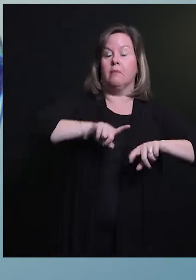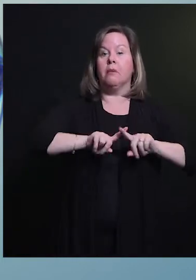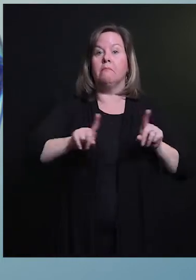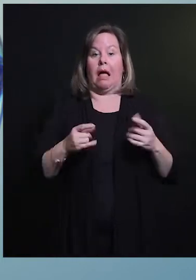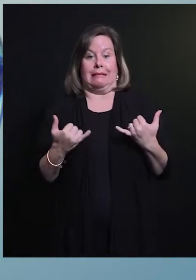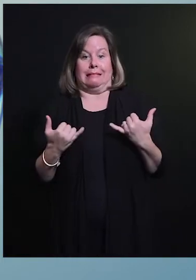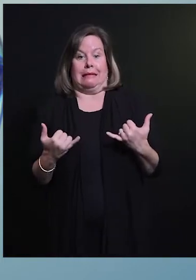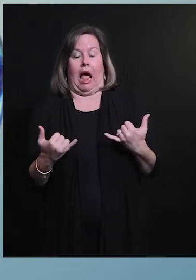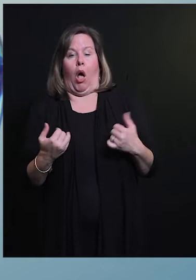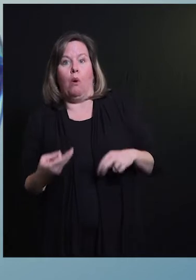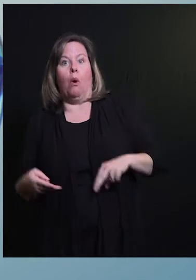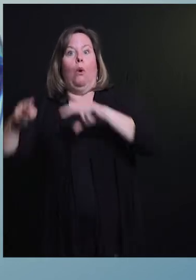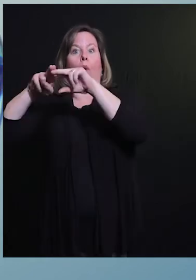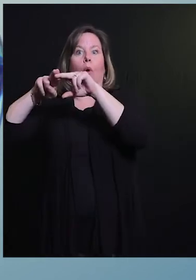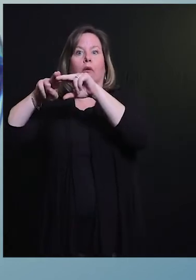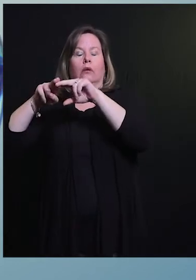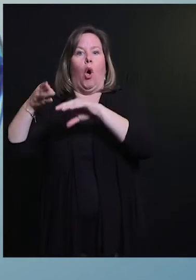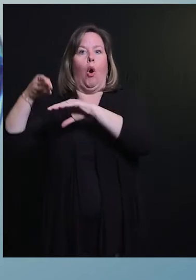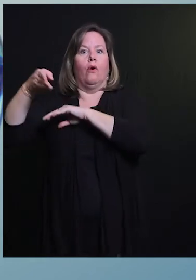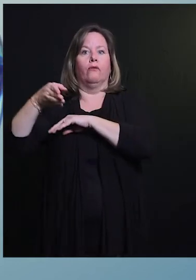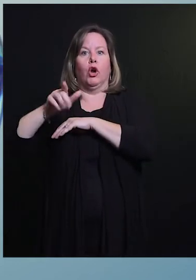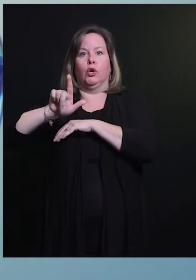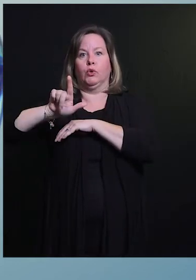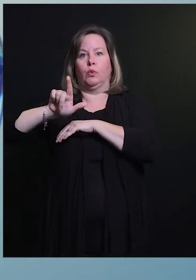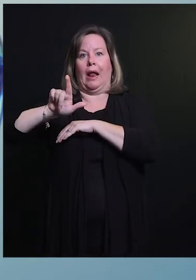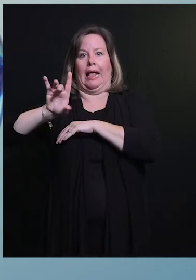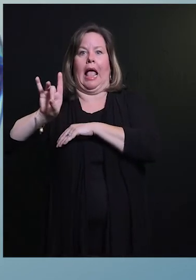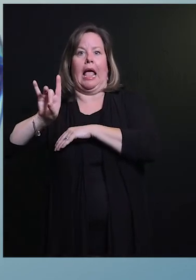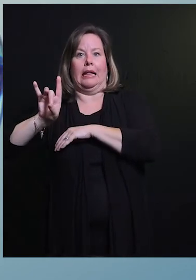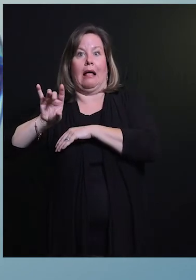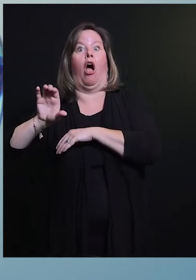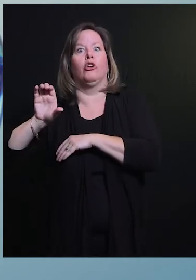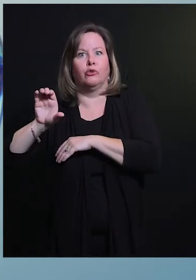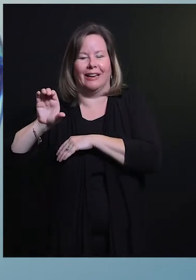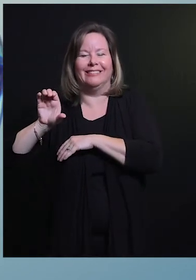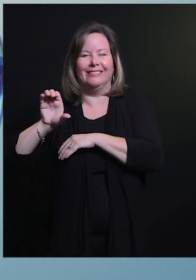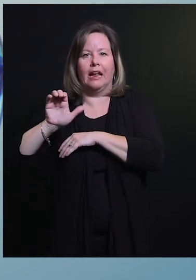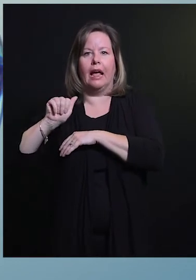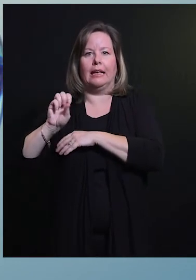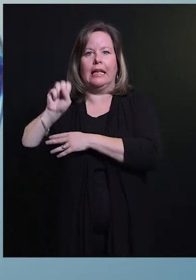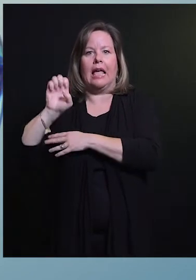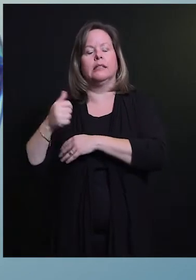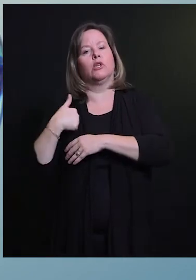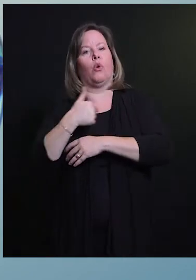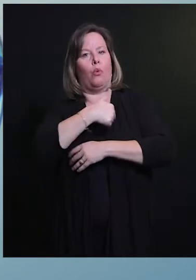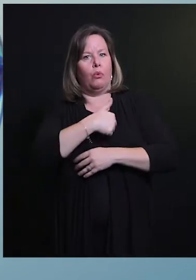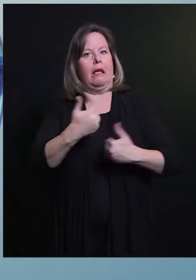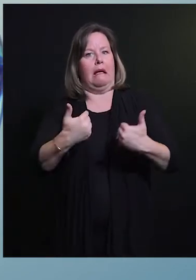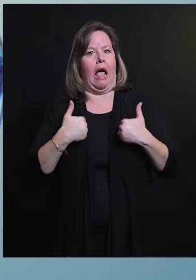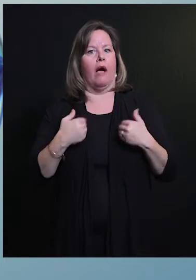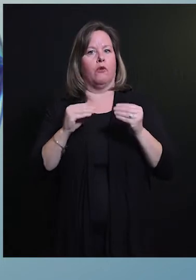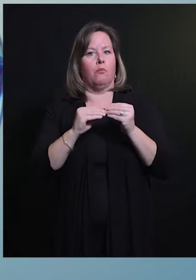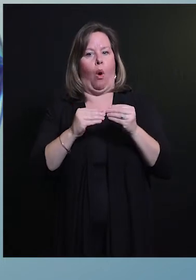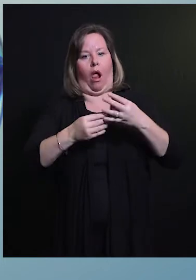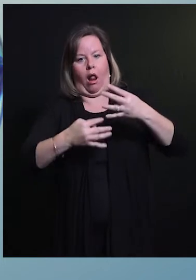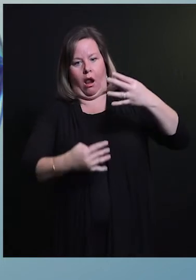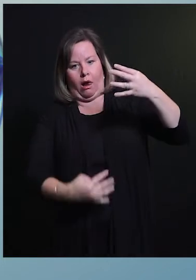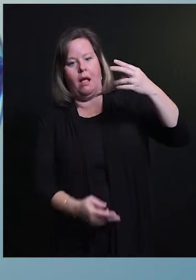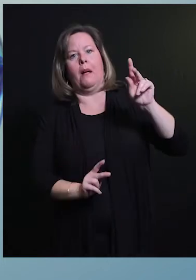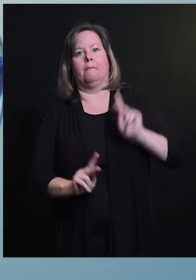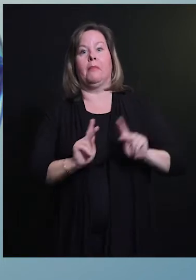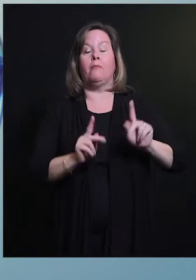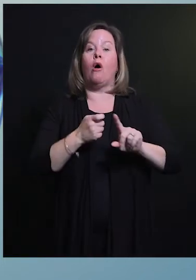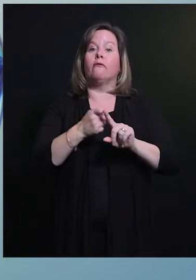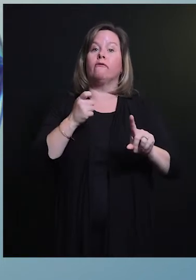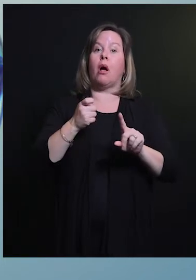because we've had over 2,800 cases of COVID-19 here in Kent County, we've had to expand that team to several others. So we have people from our environmental